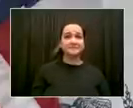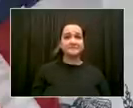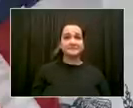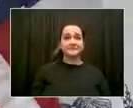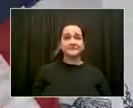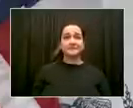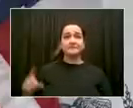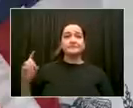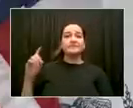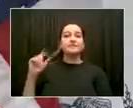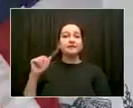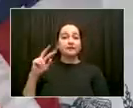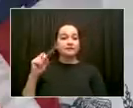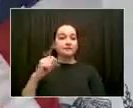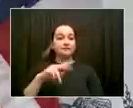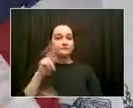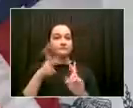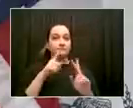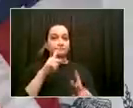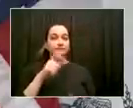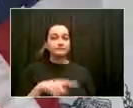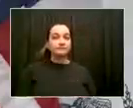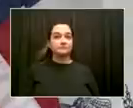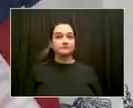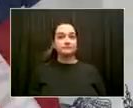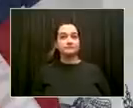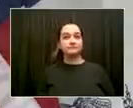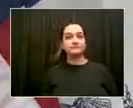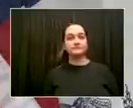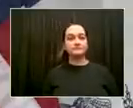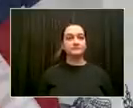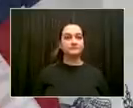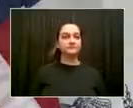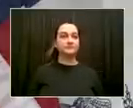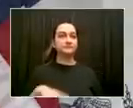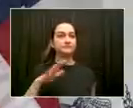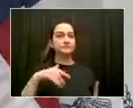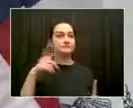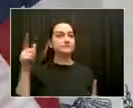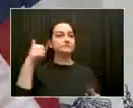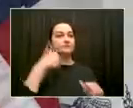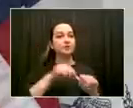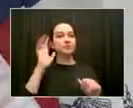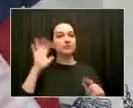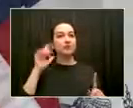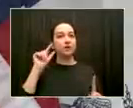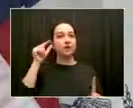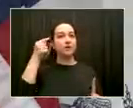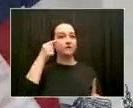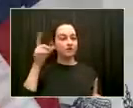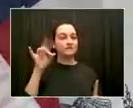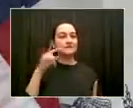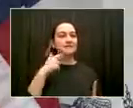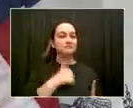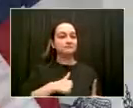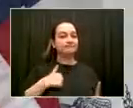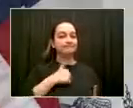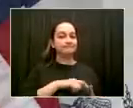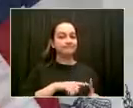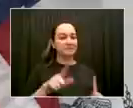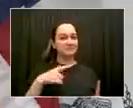said, come on, that's not an apology. Did you think that this overall apology was more sincere, more believable? Give it a